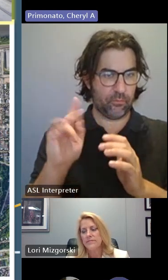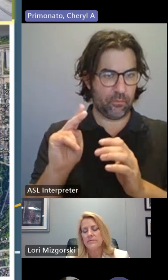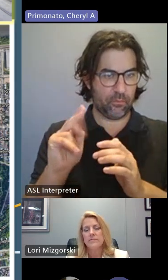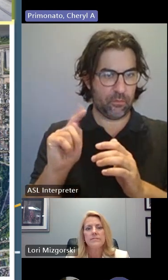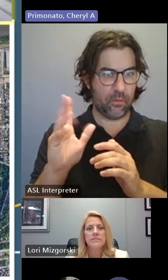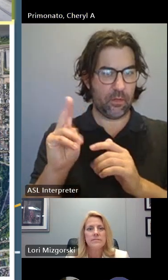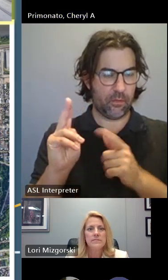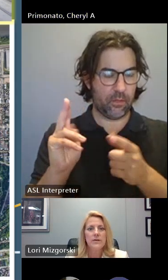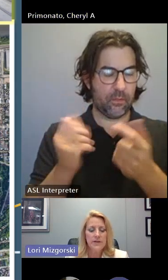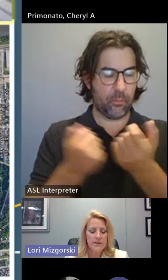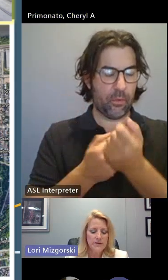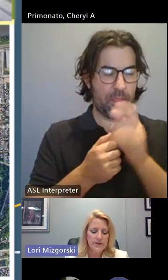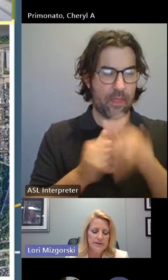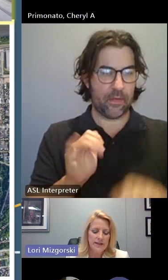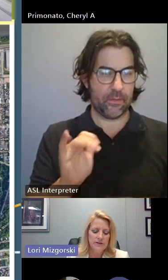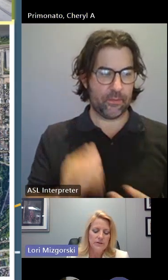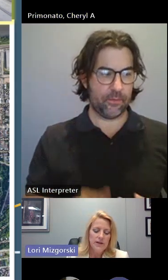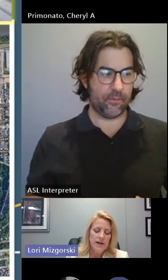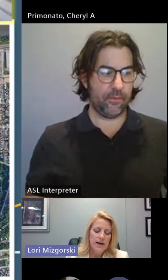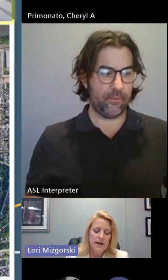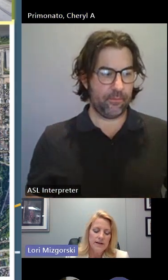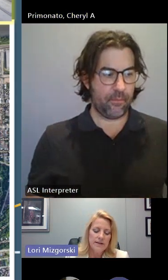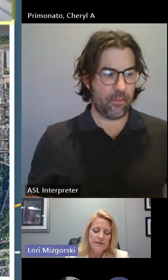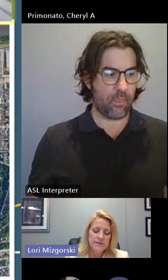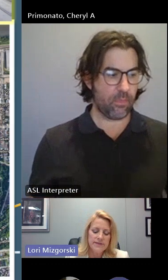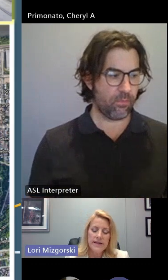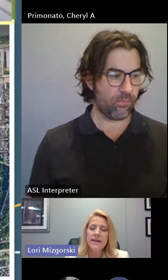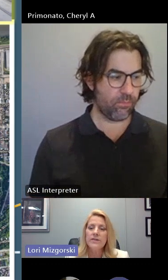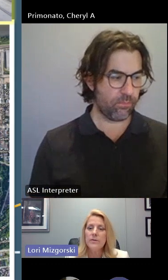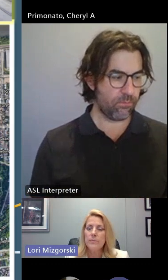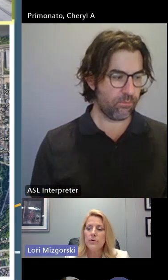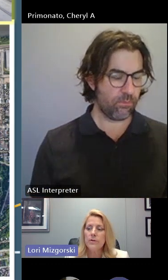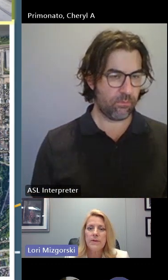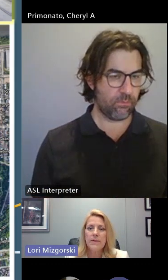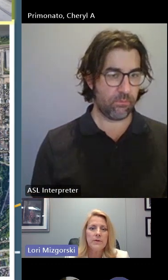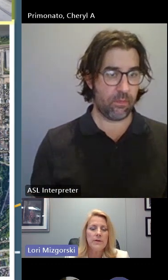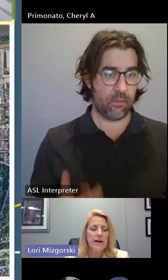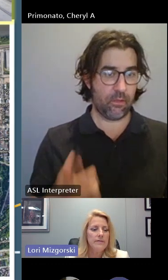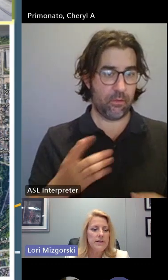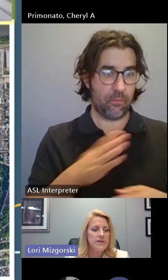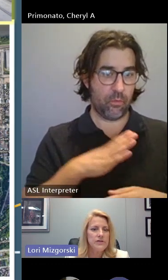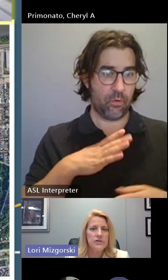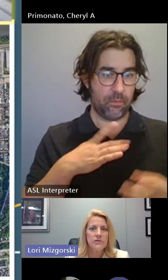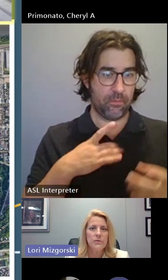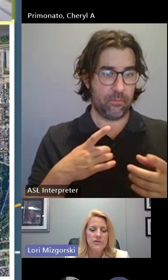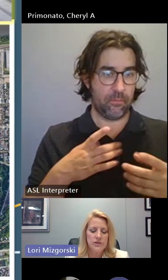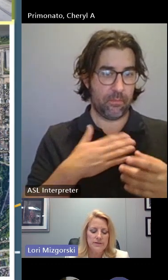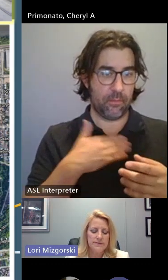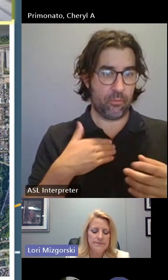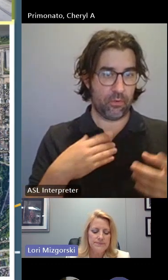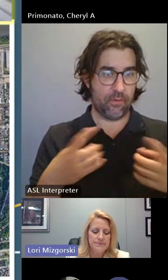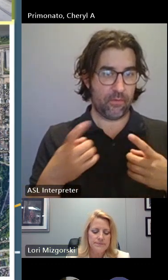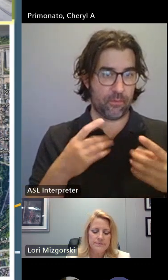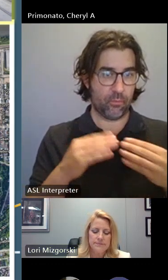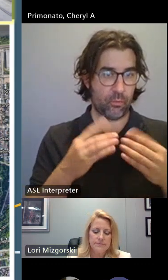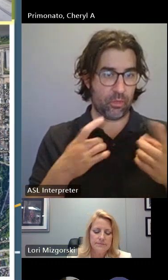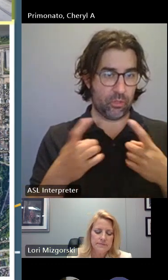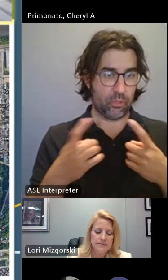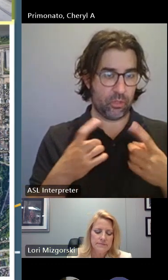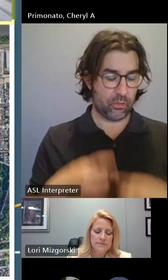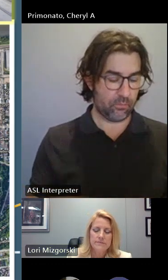so. Okay, good. Thank you. Does any other board member have an additional question?